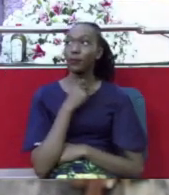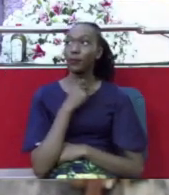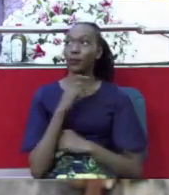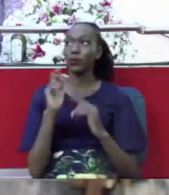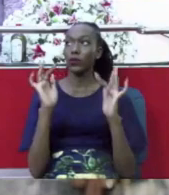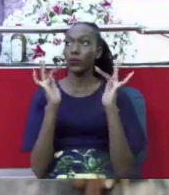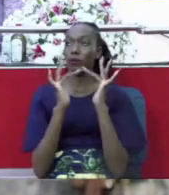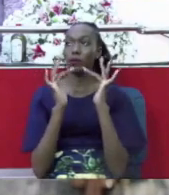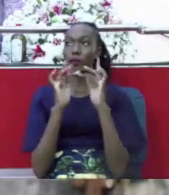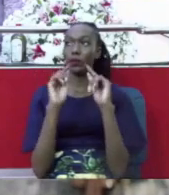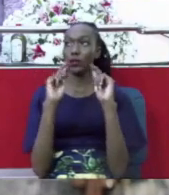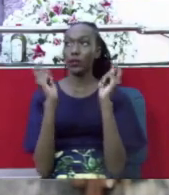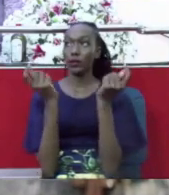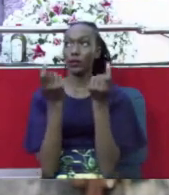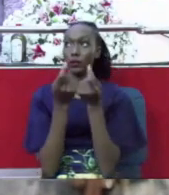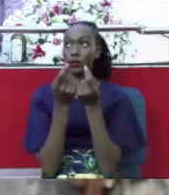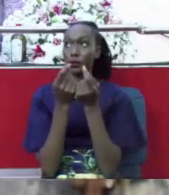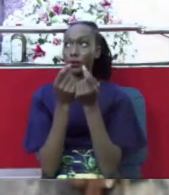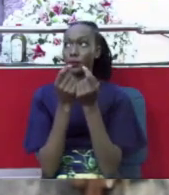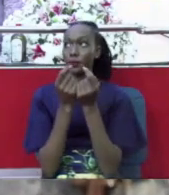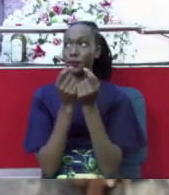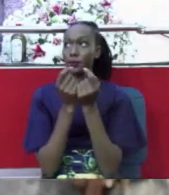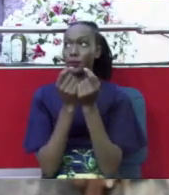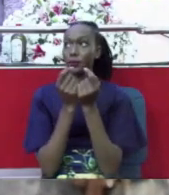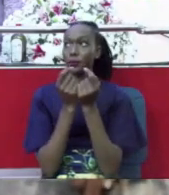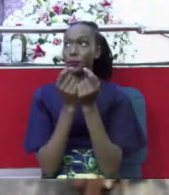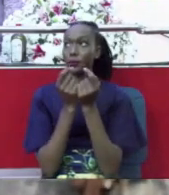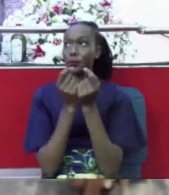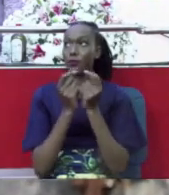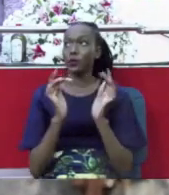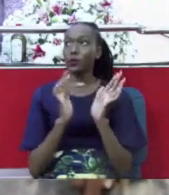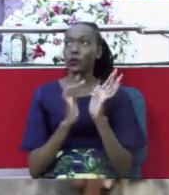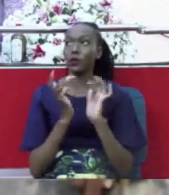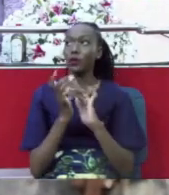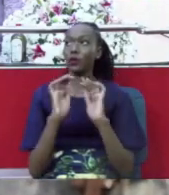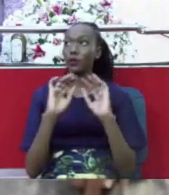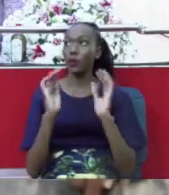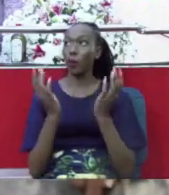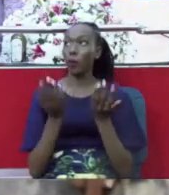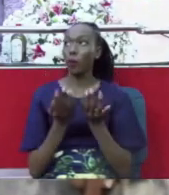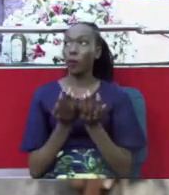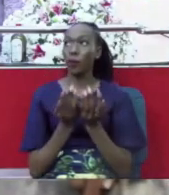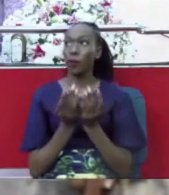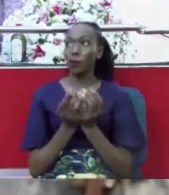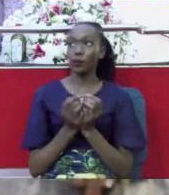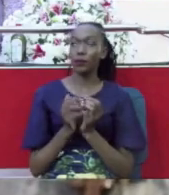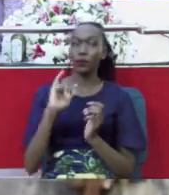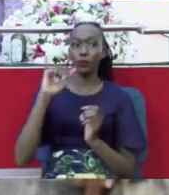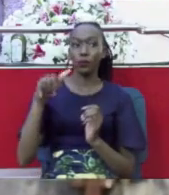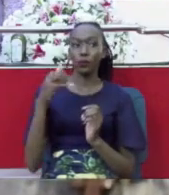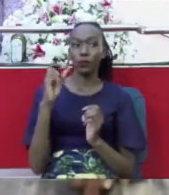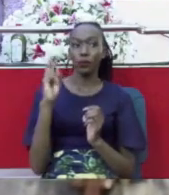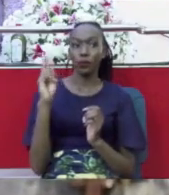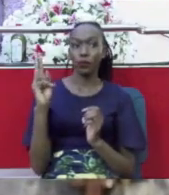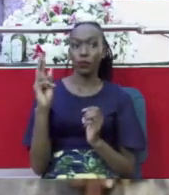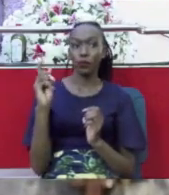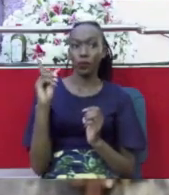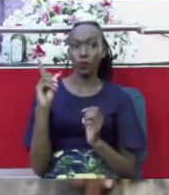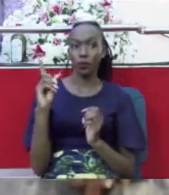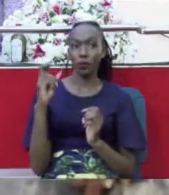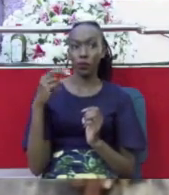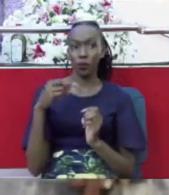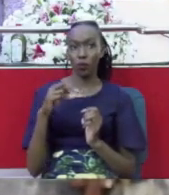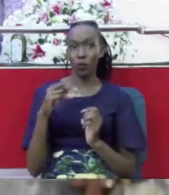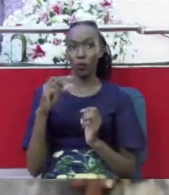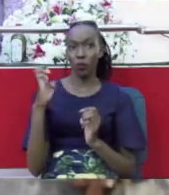ready. Our key text, which is Judges chapter 2. We shall read from verse 6 tutasoma all the way